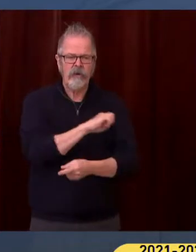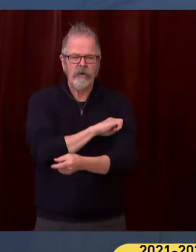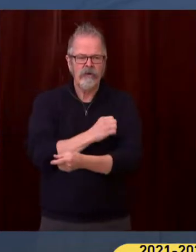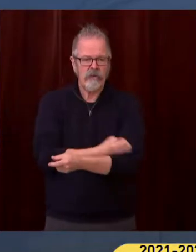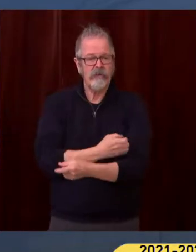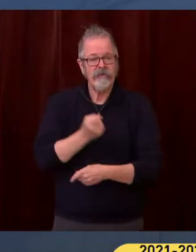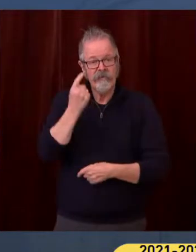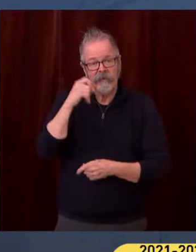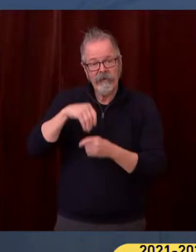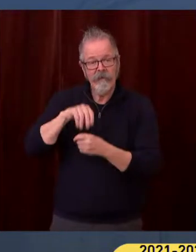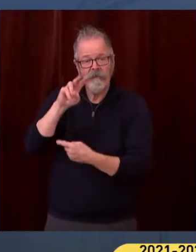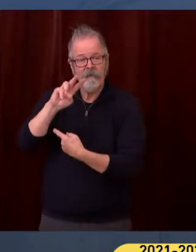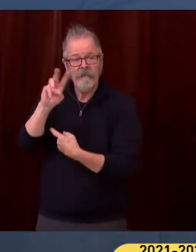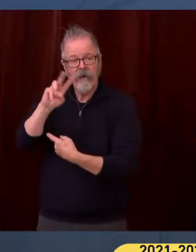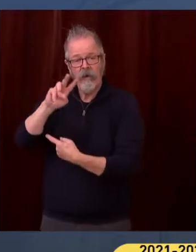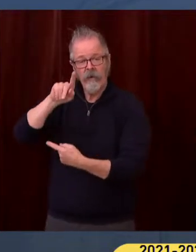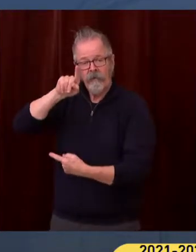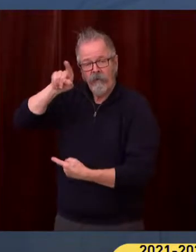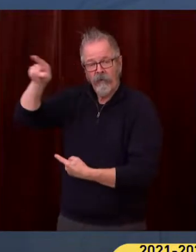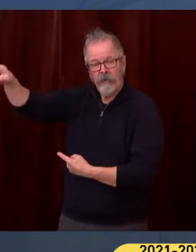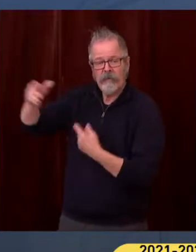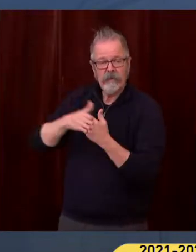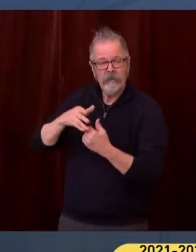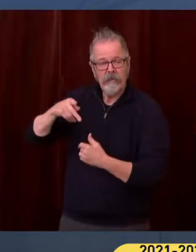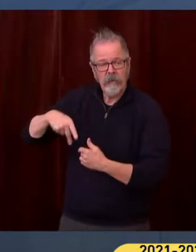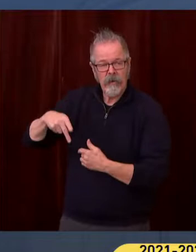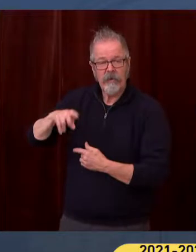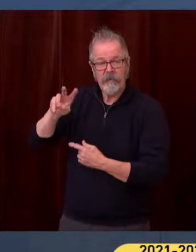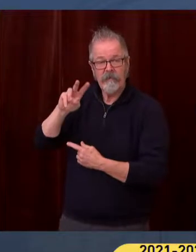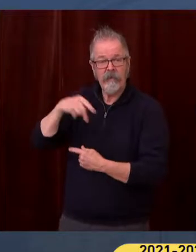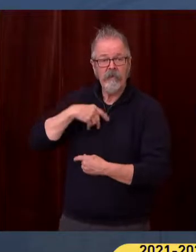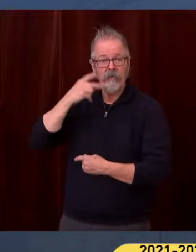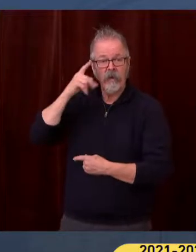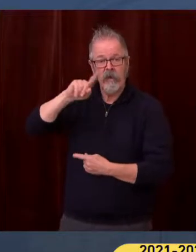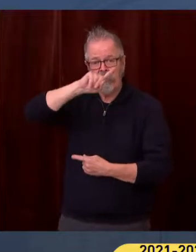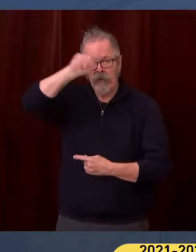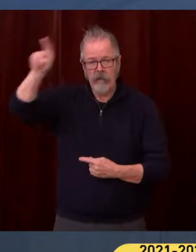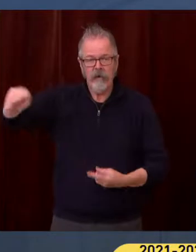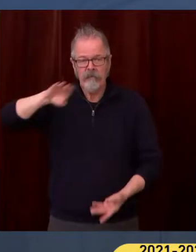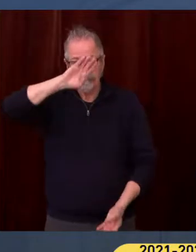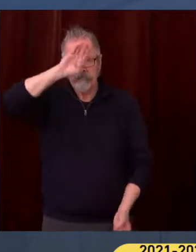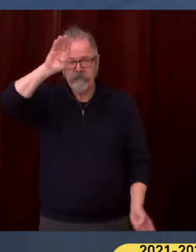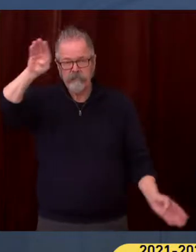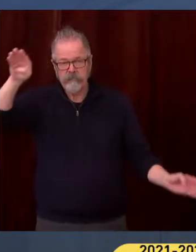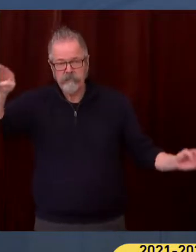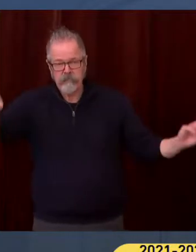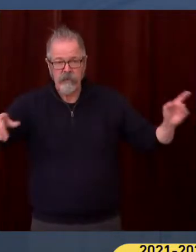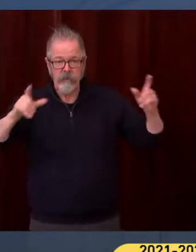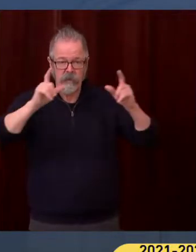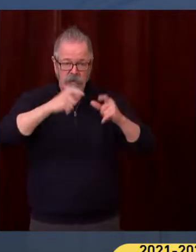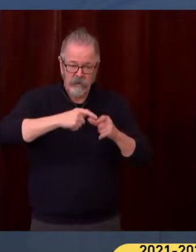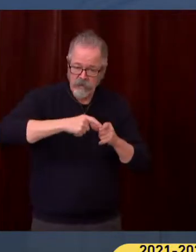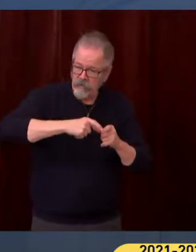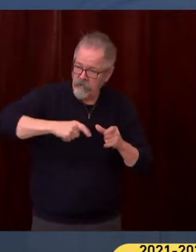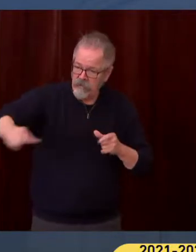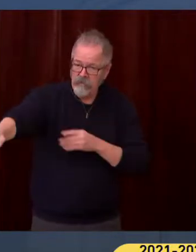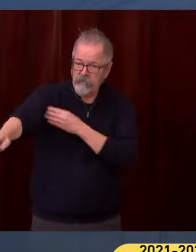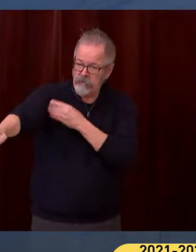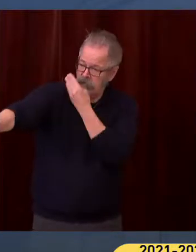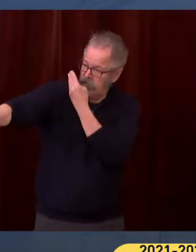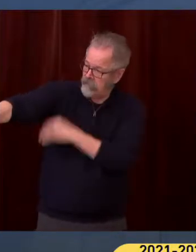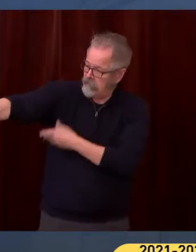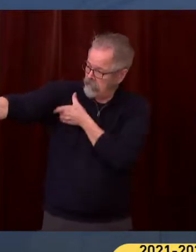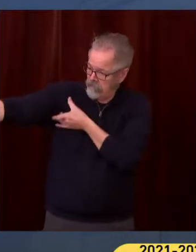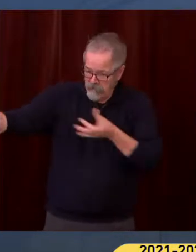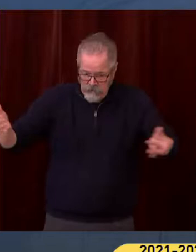mean longshoremen jobs and trucking jobs delivering these projects. We have clean energy sprouting all over the state of Washington.